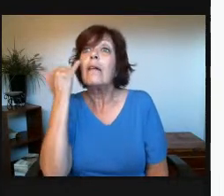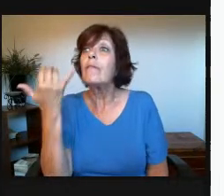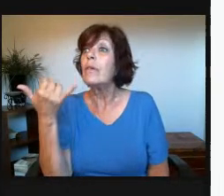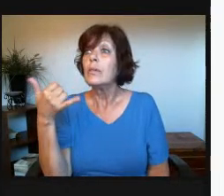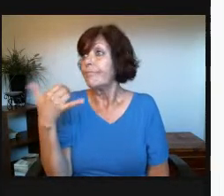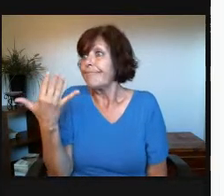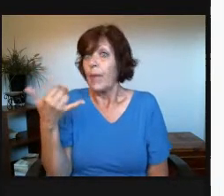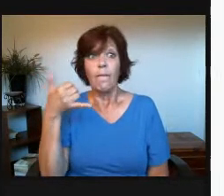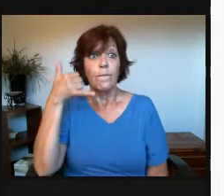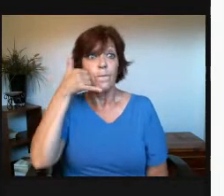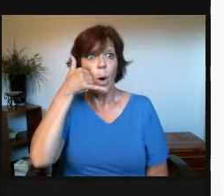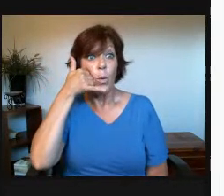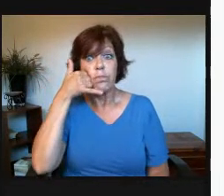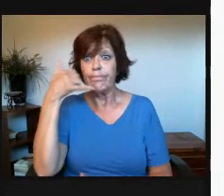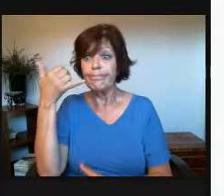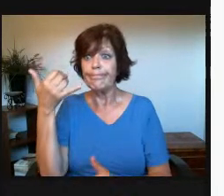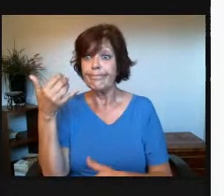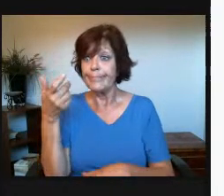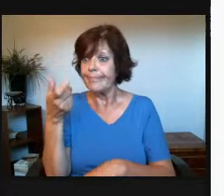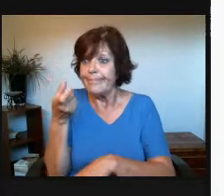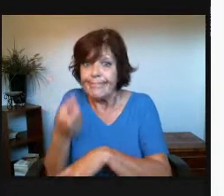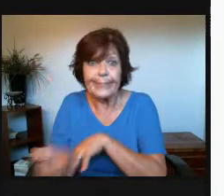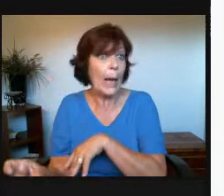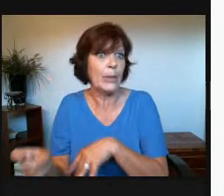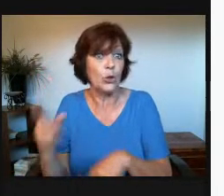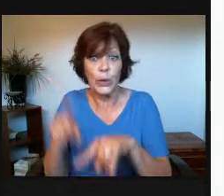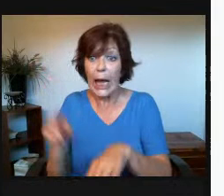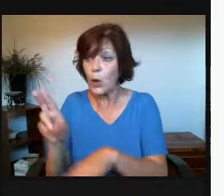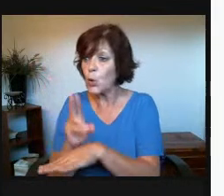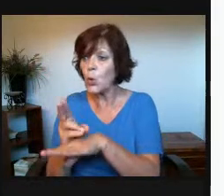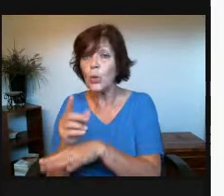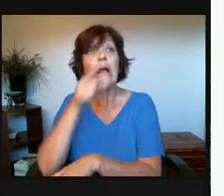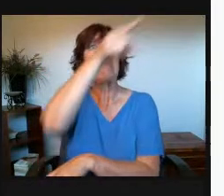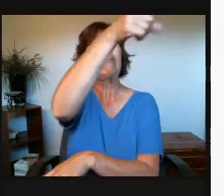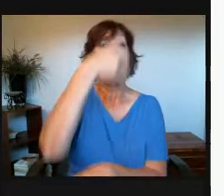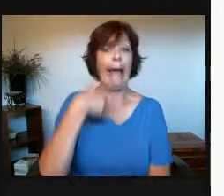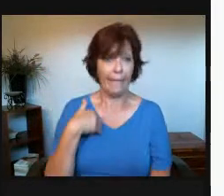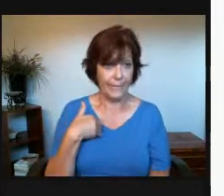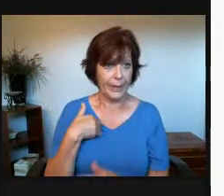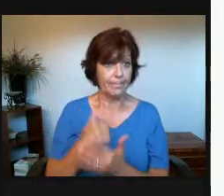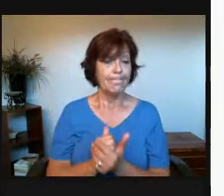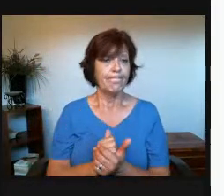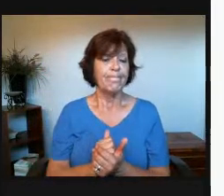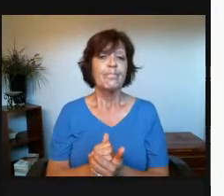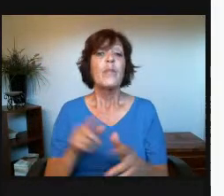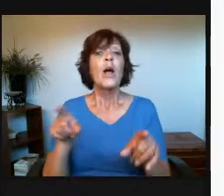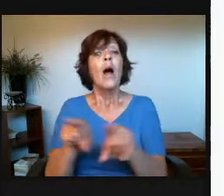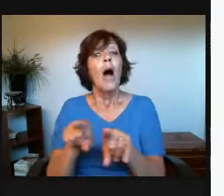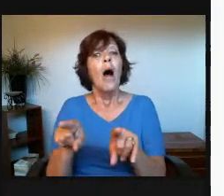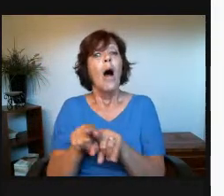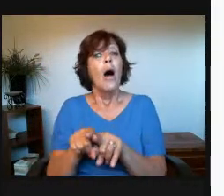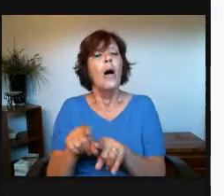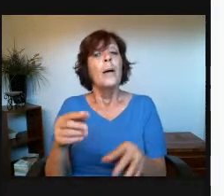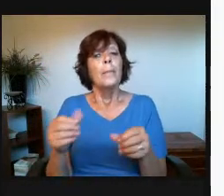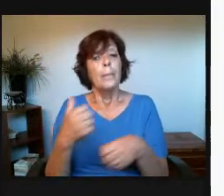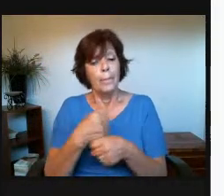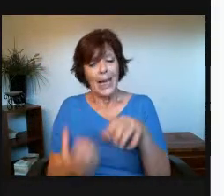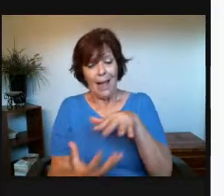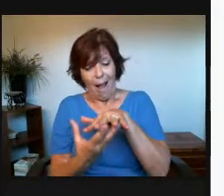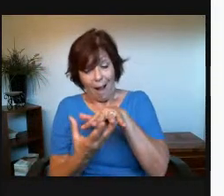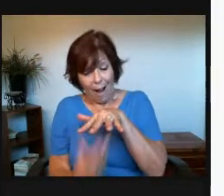is one of the things that is damaged during the emergency. And then you also want to make copy of